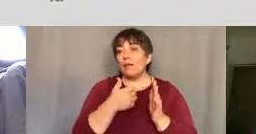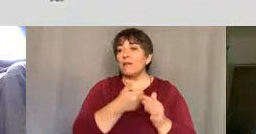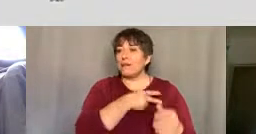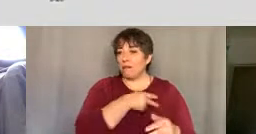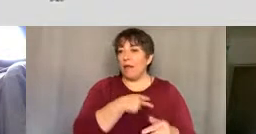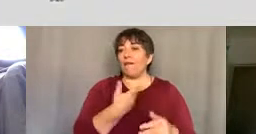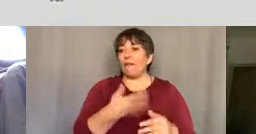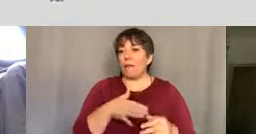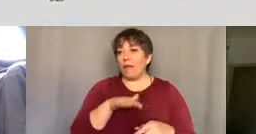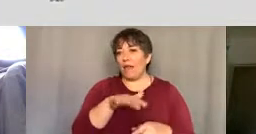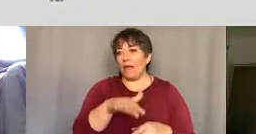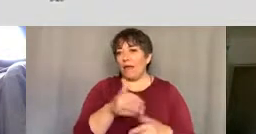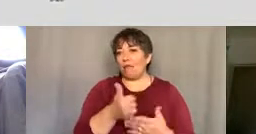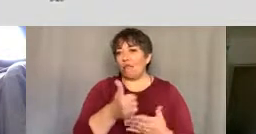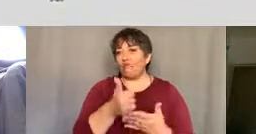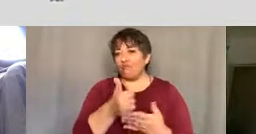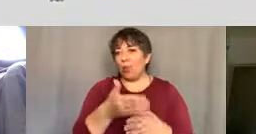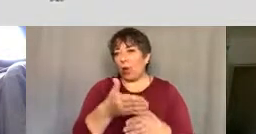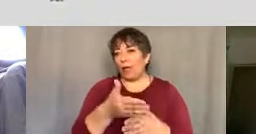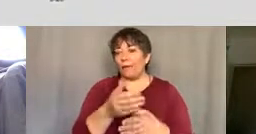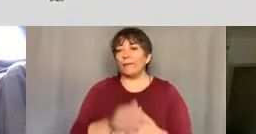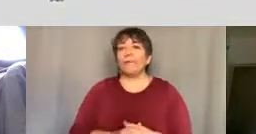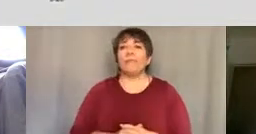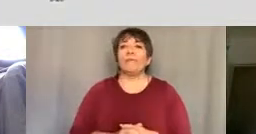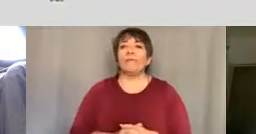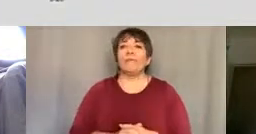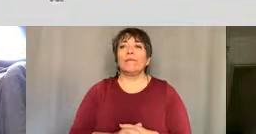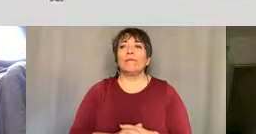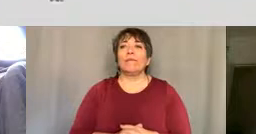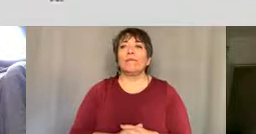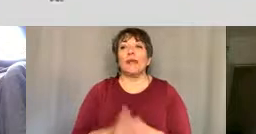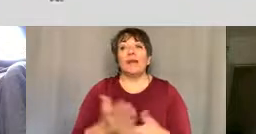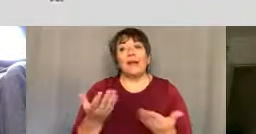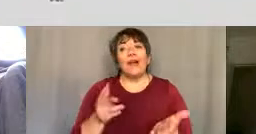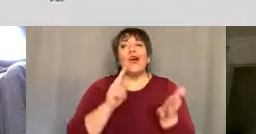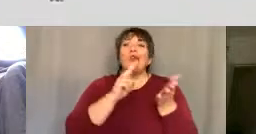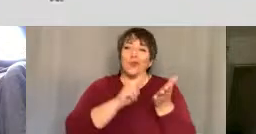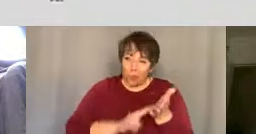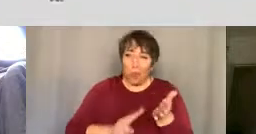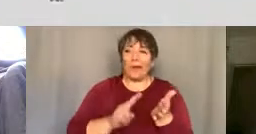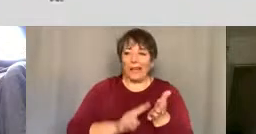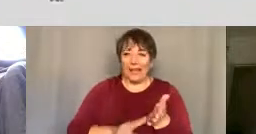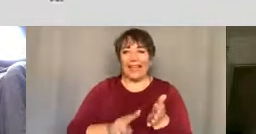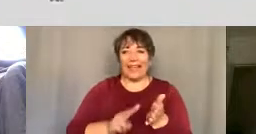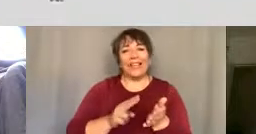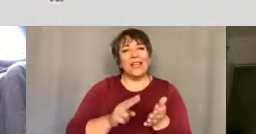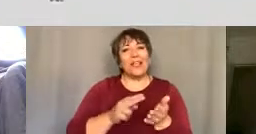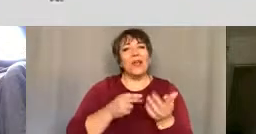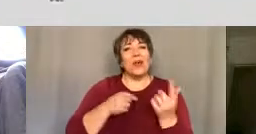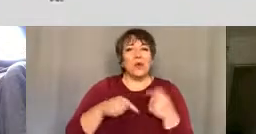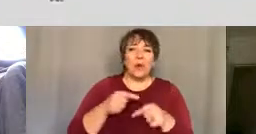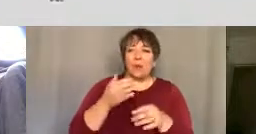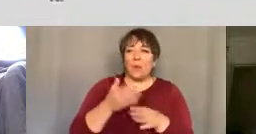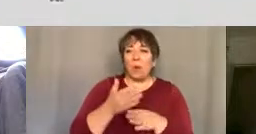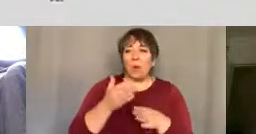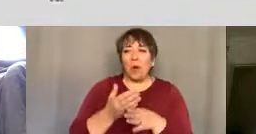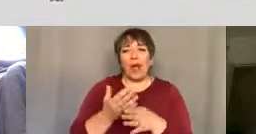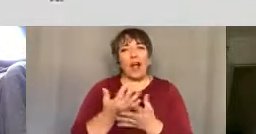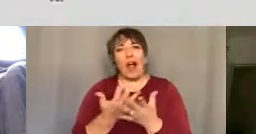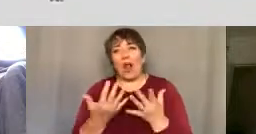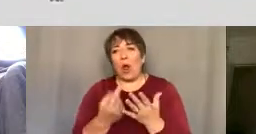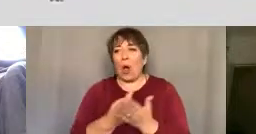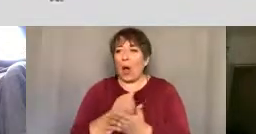Normally, in a normal year, we'd be doing a lot more work around value, so work around medication reviews and switches, but that work's been on hold